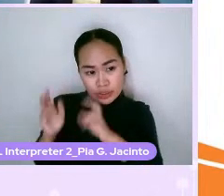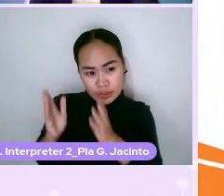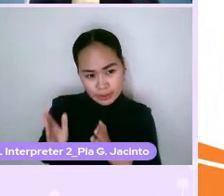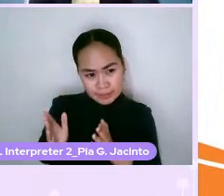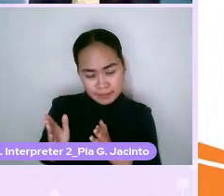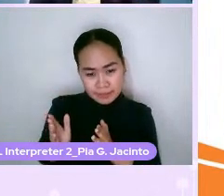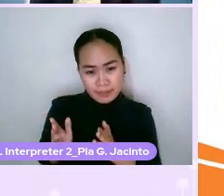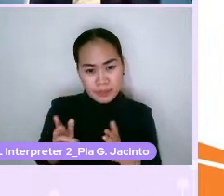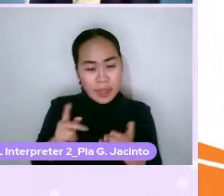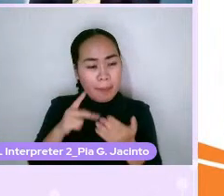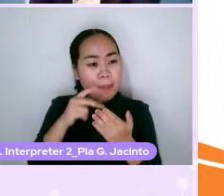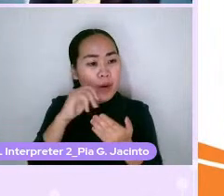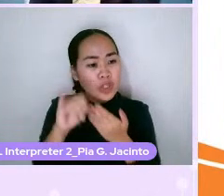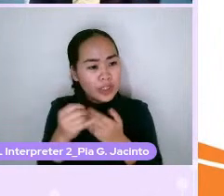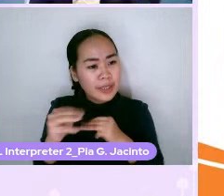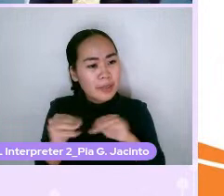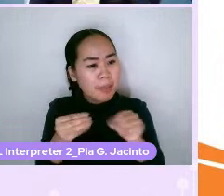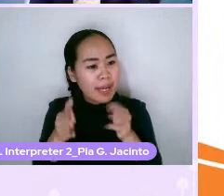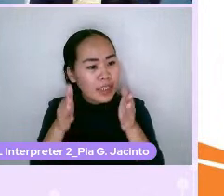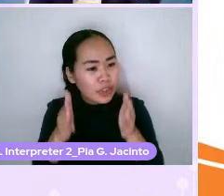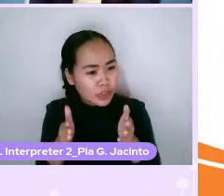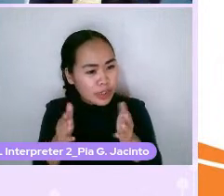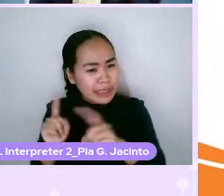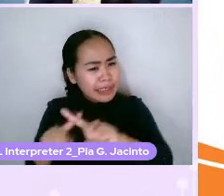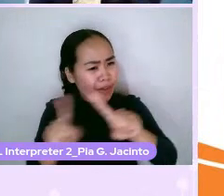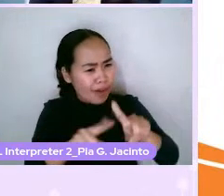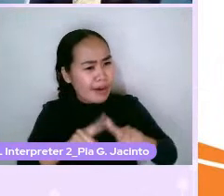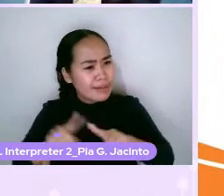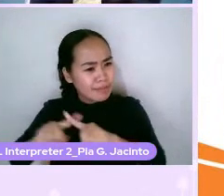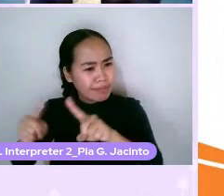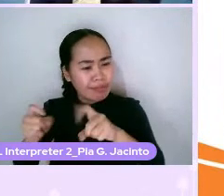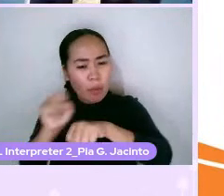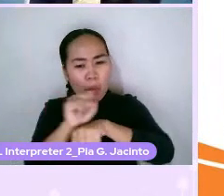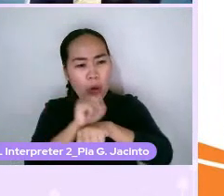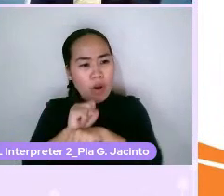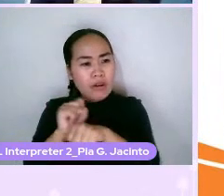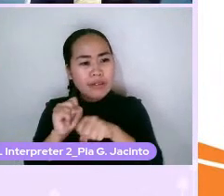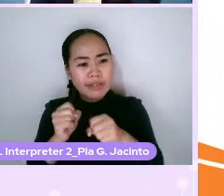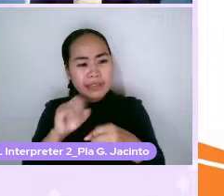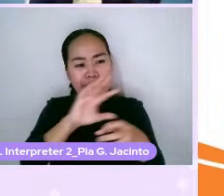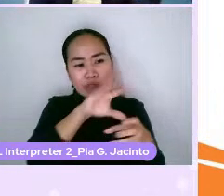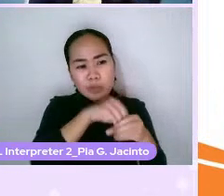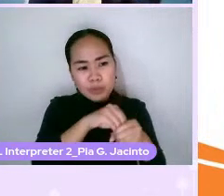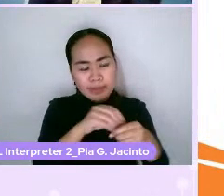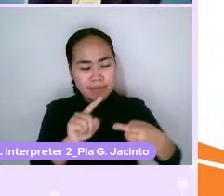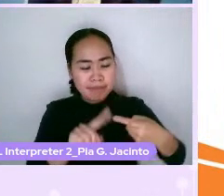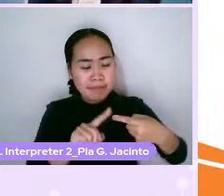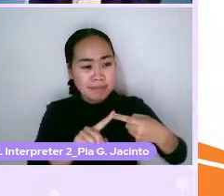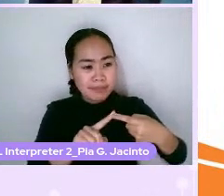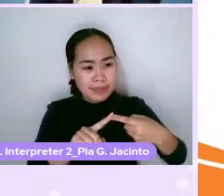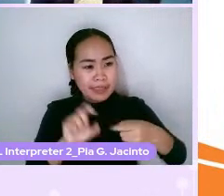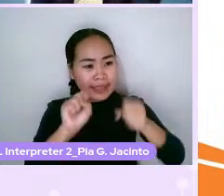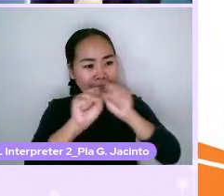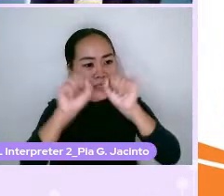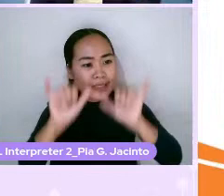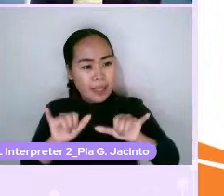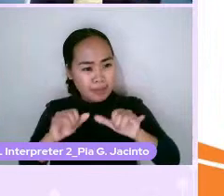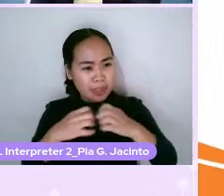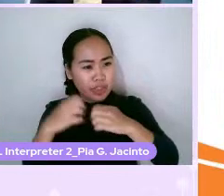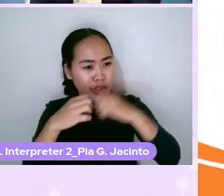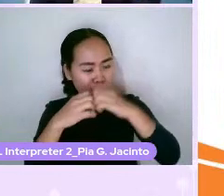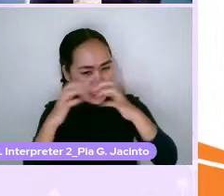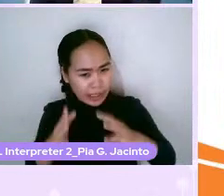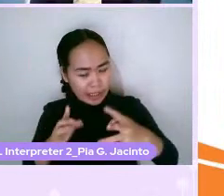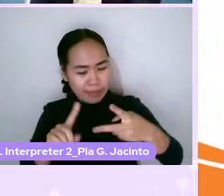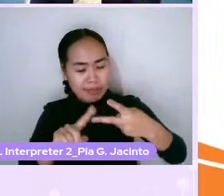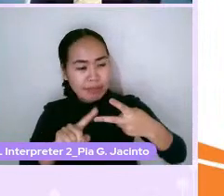of multidisciplinary research areas, including systems engineering, intelligent systems,